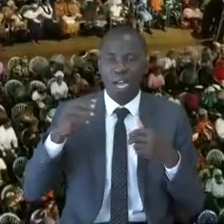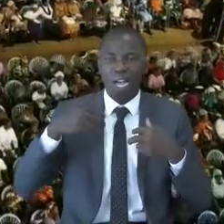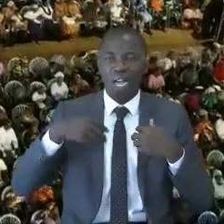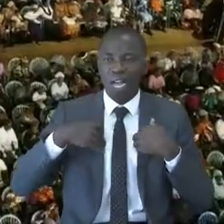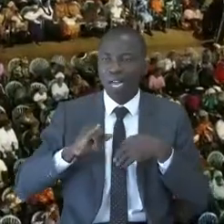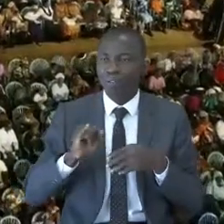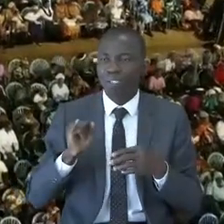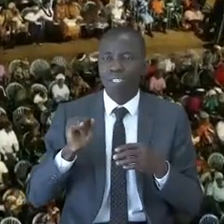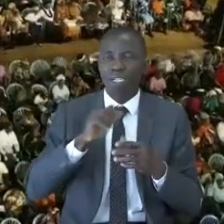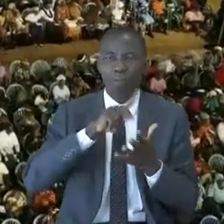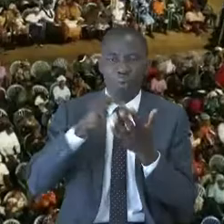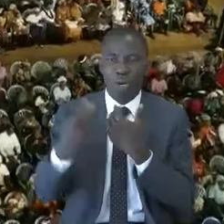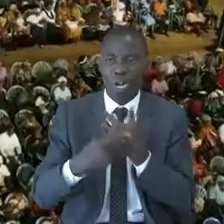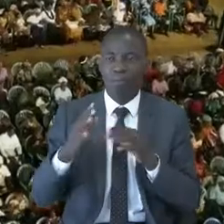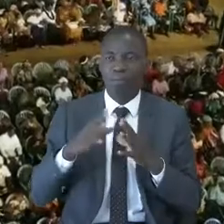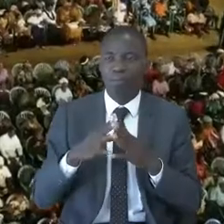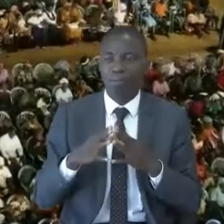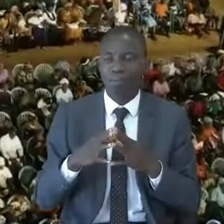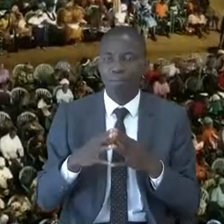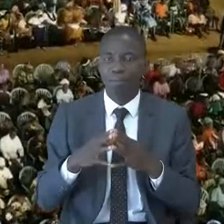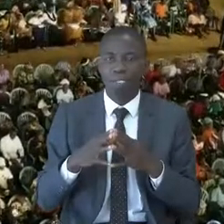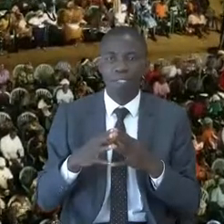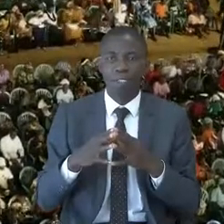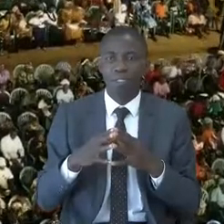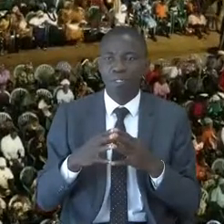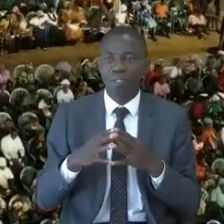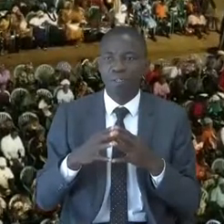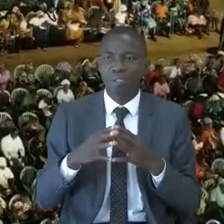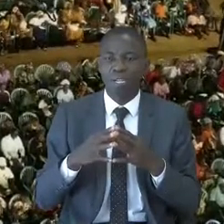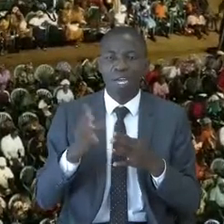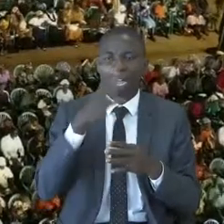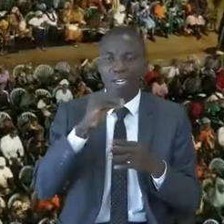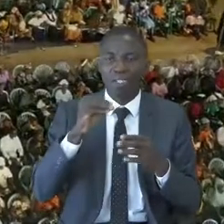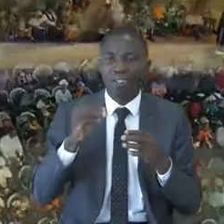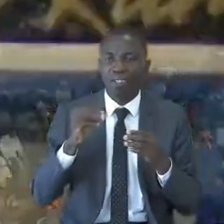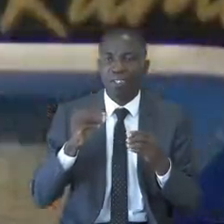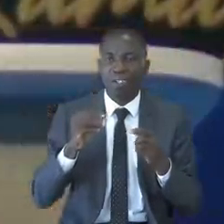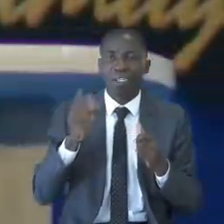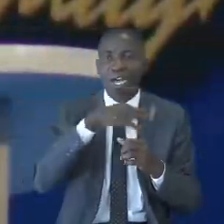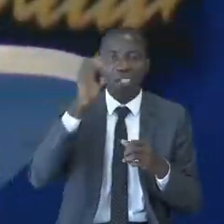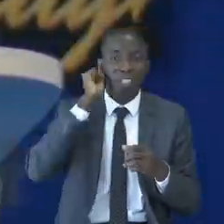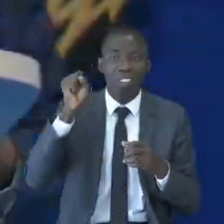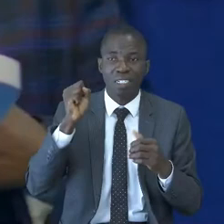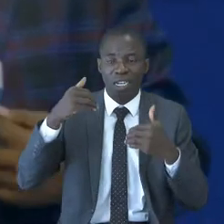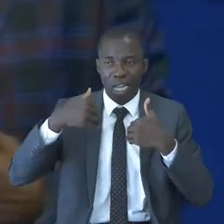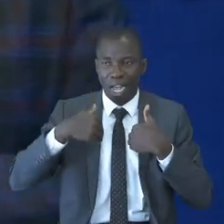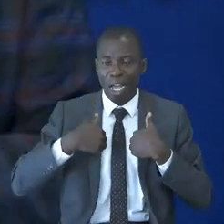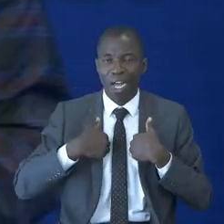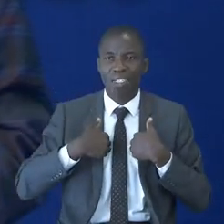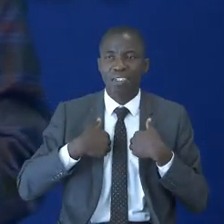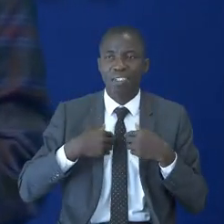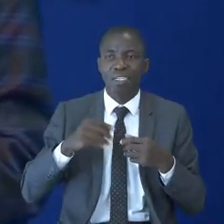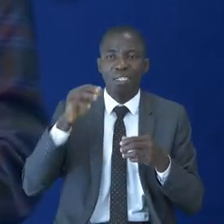Her name, Babalola Mercy. And she had this